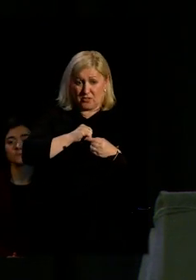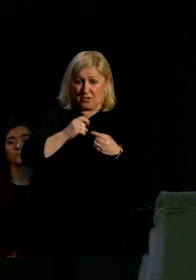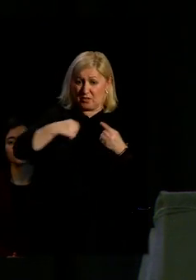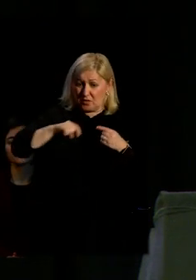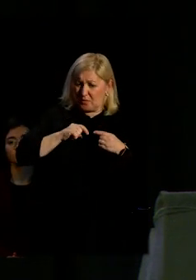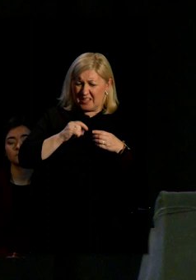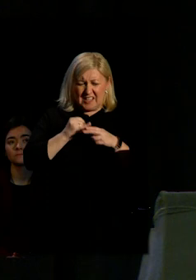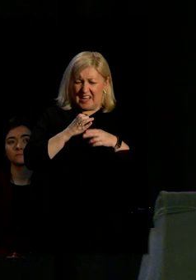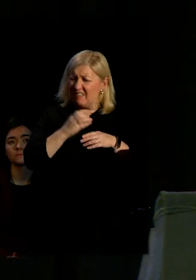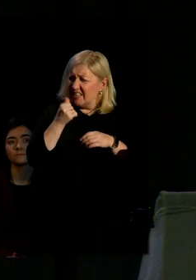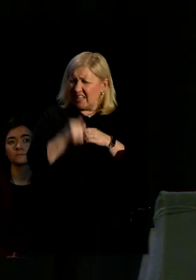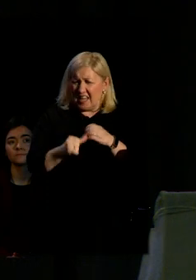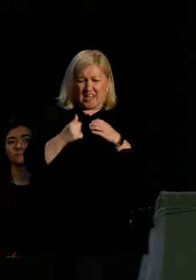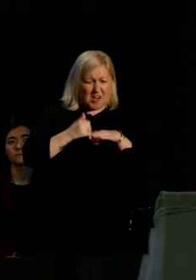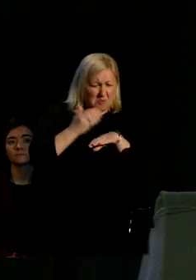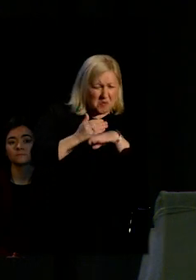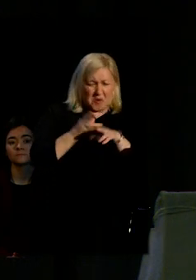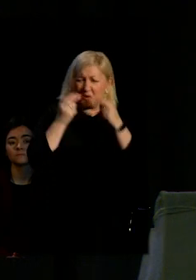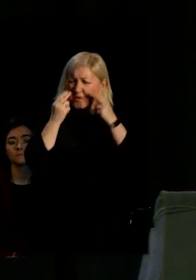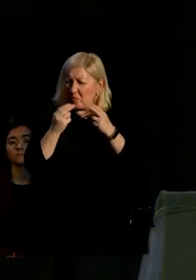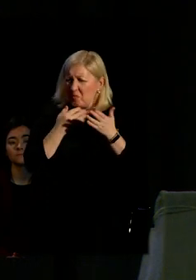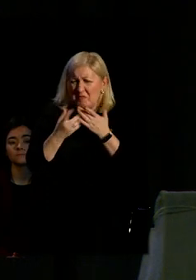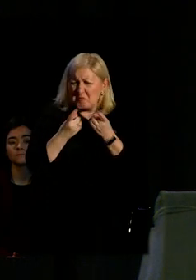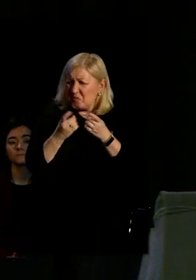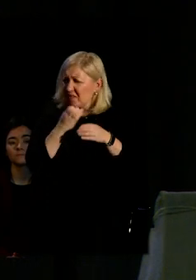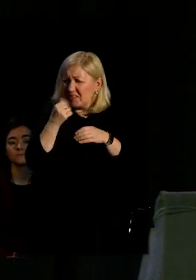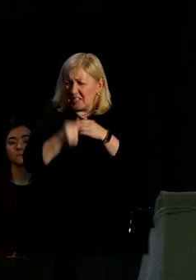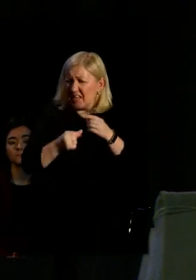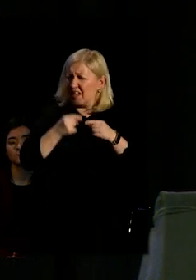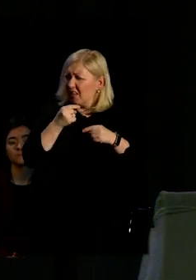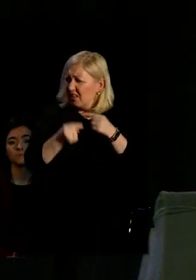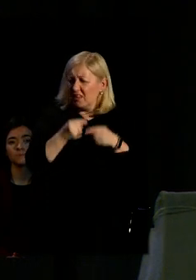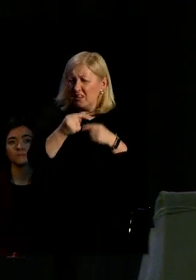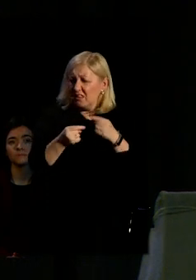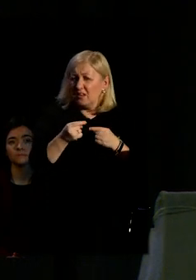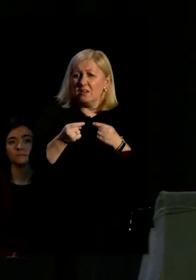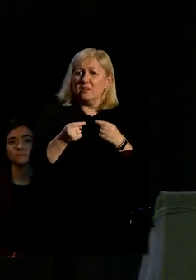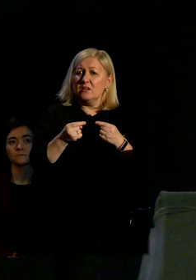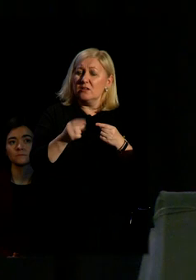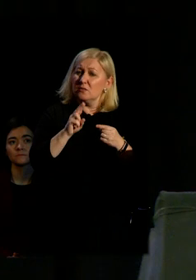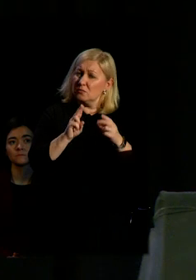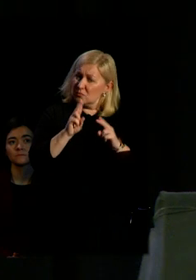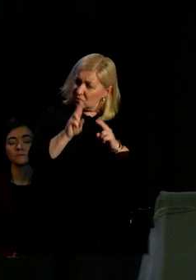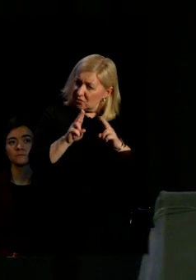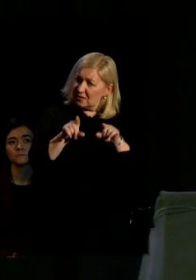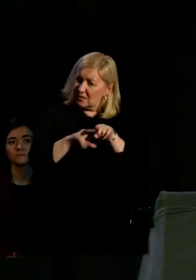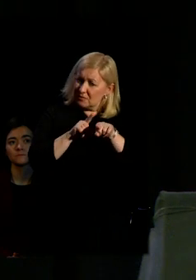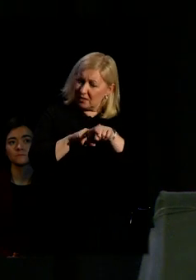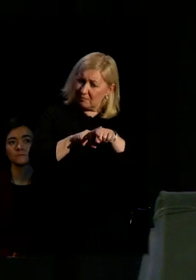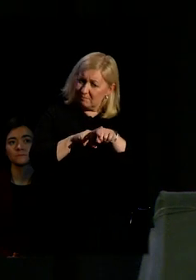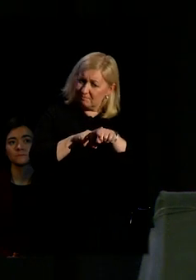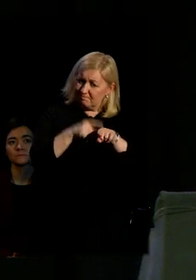our everyday tasks, our normal daily lives, that we commit to